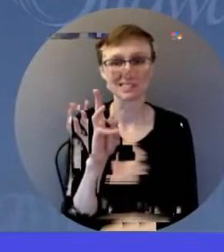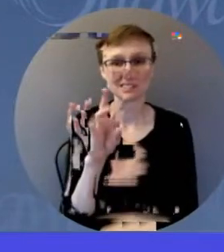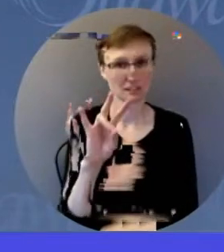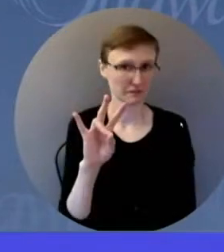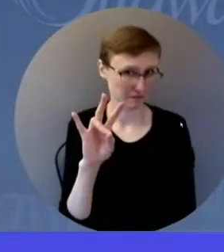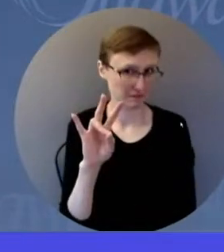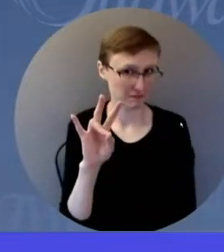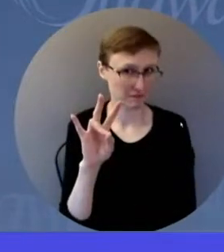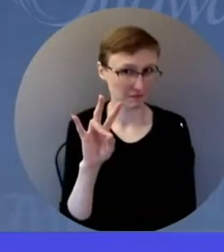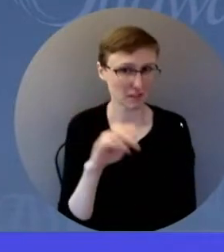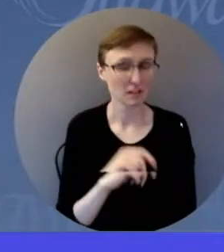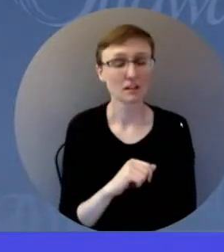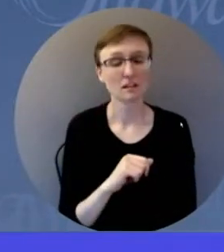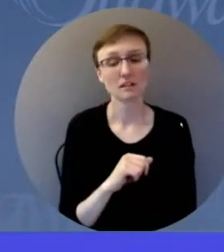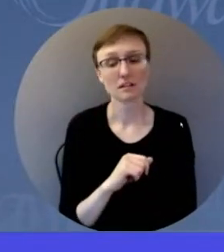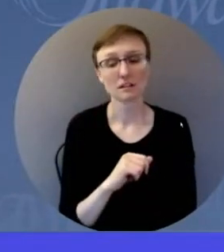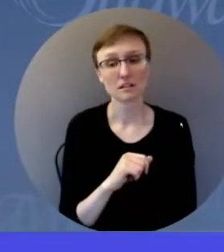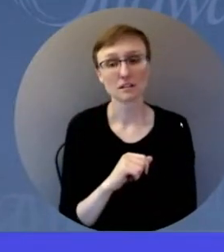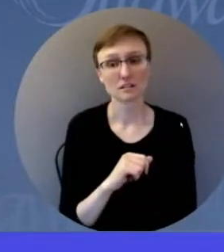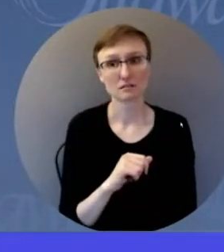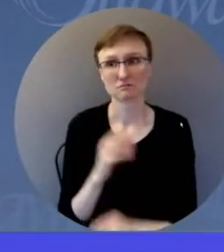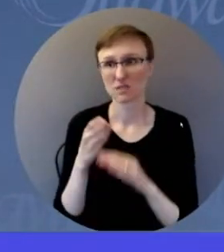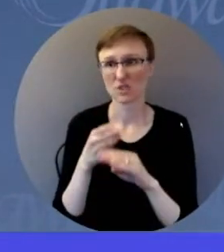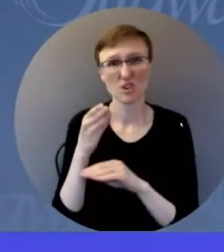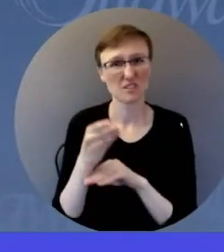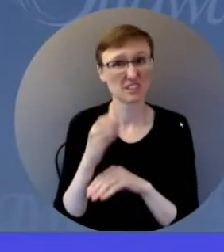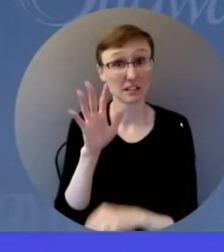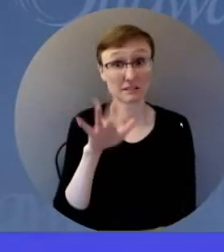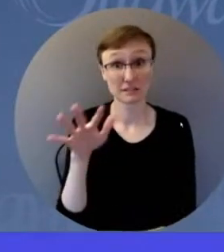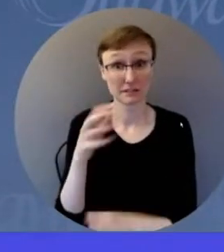It's been, more than 55 years now.